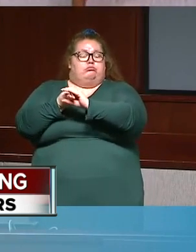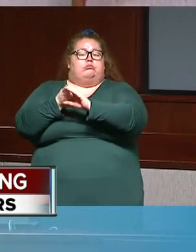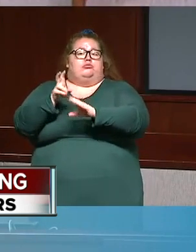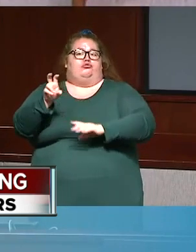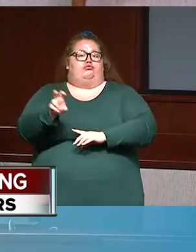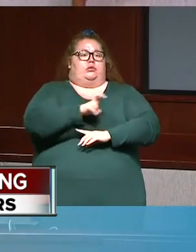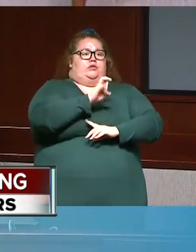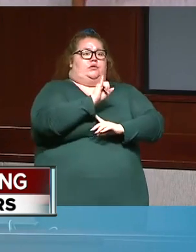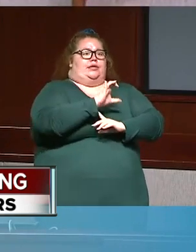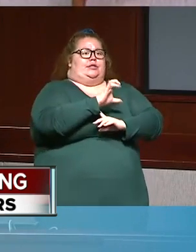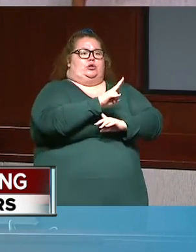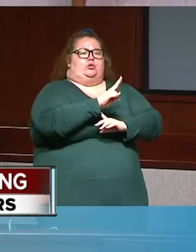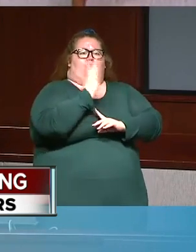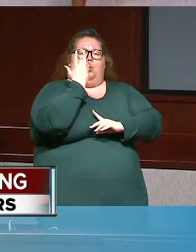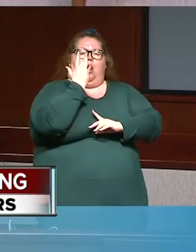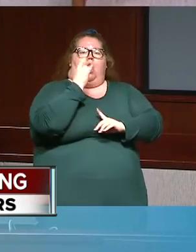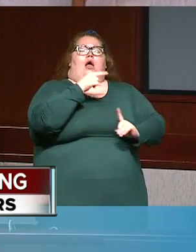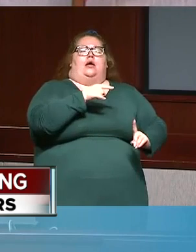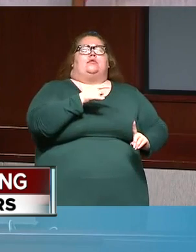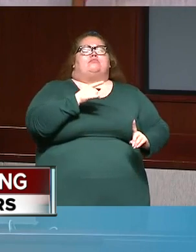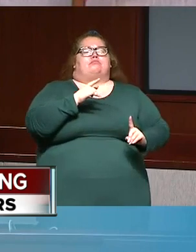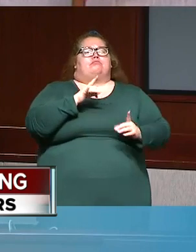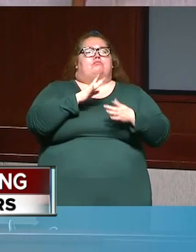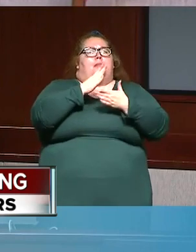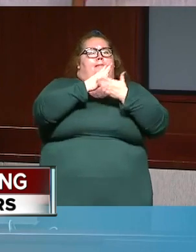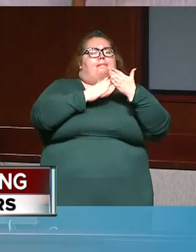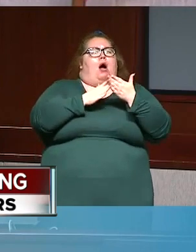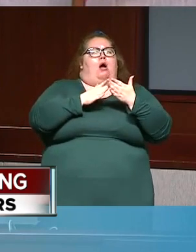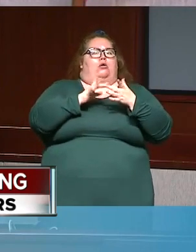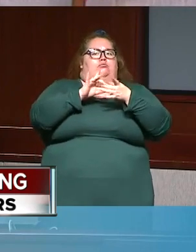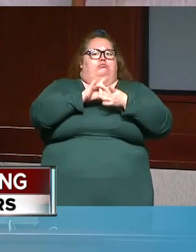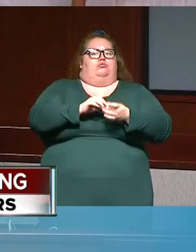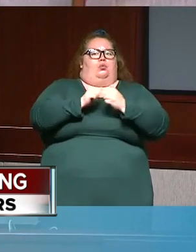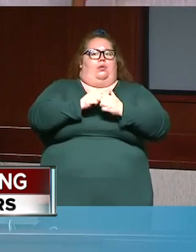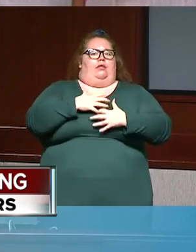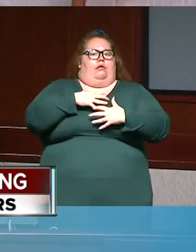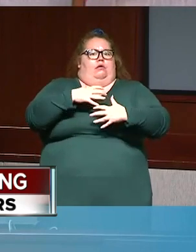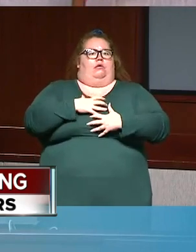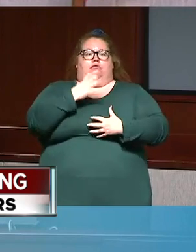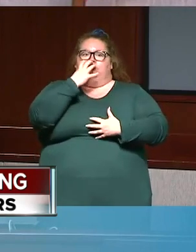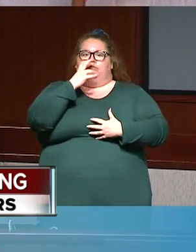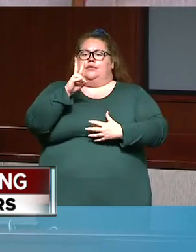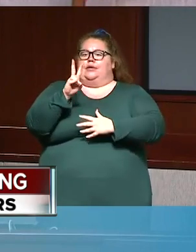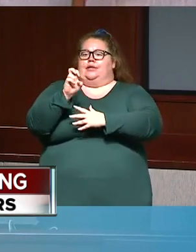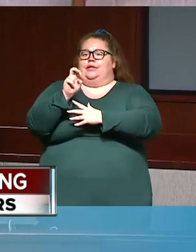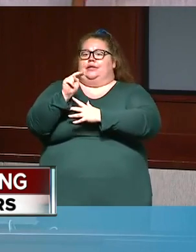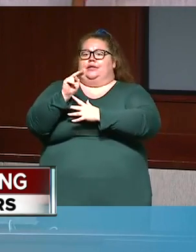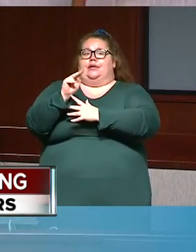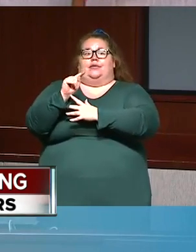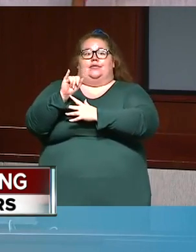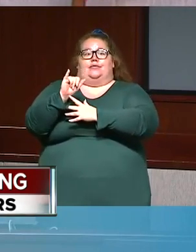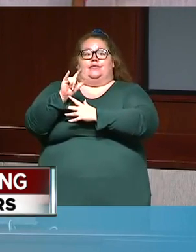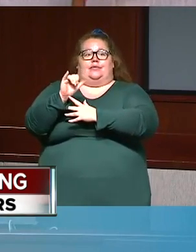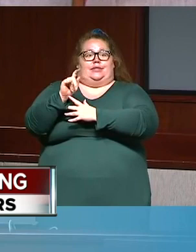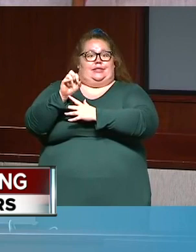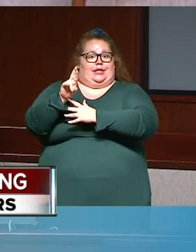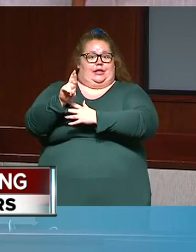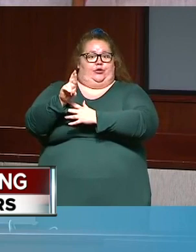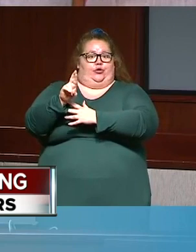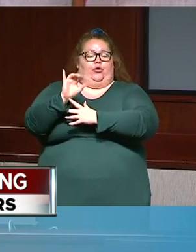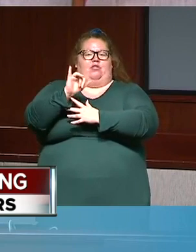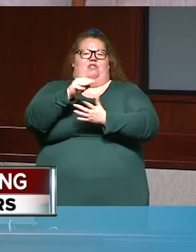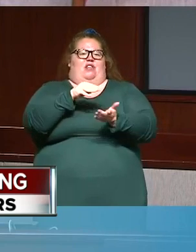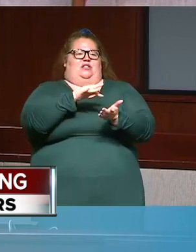ventilator is certainly a part of the decisions for medical providers to transfer patients into the ICU. It's a medical decision that's made among the